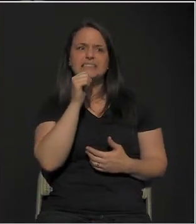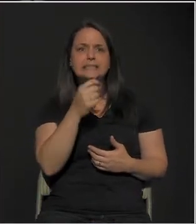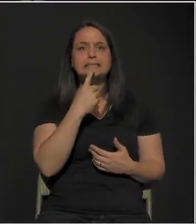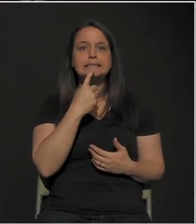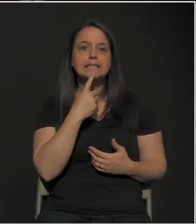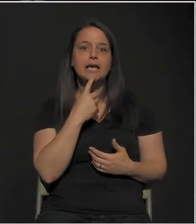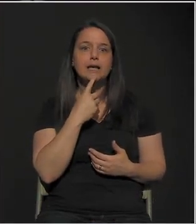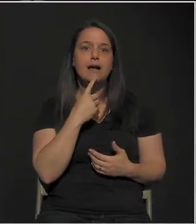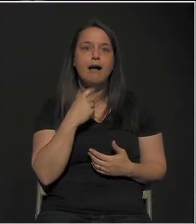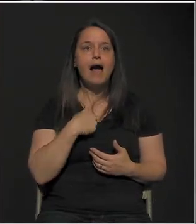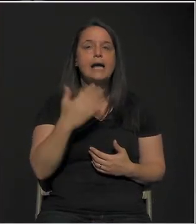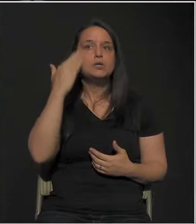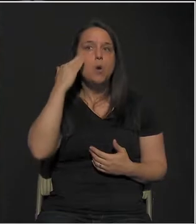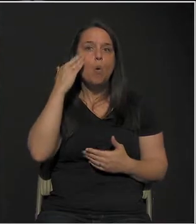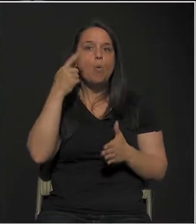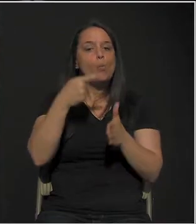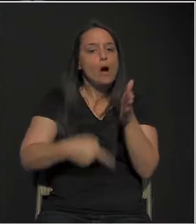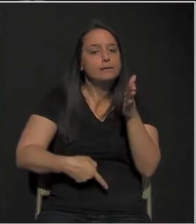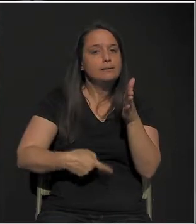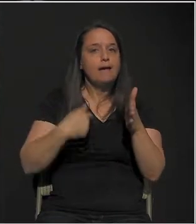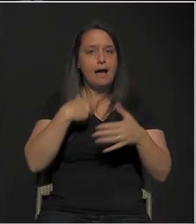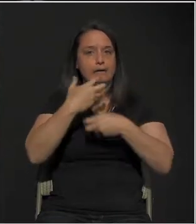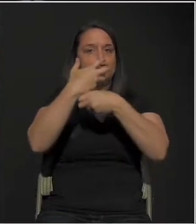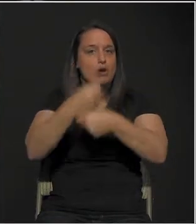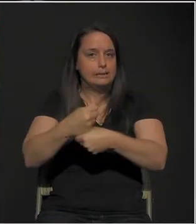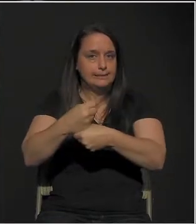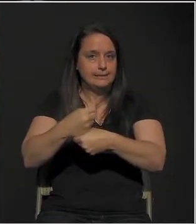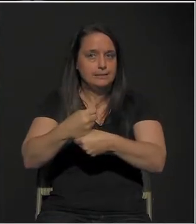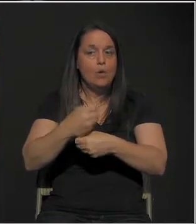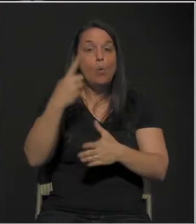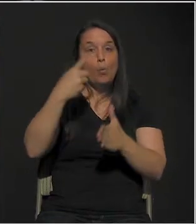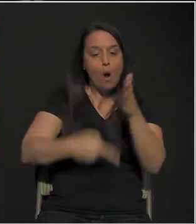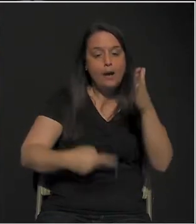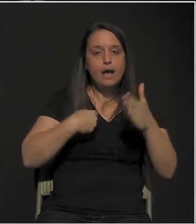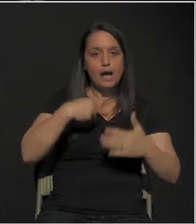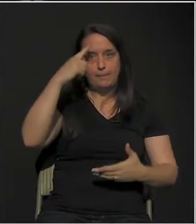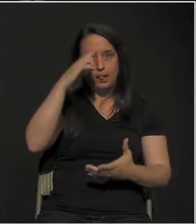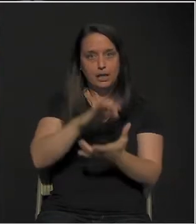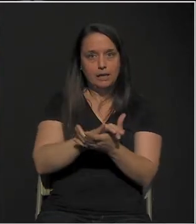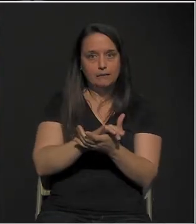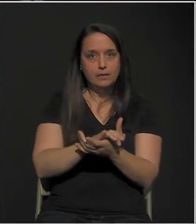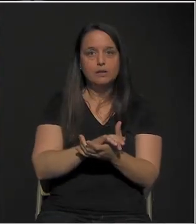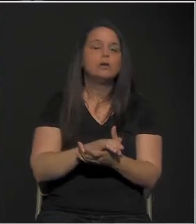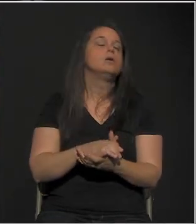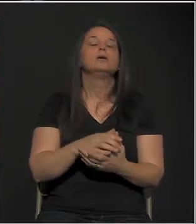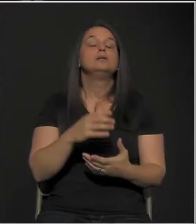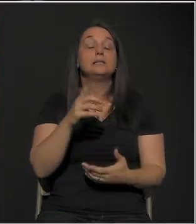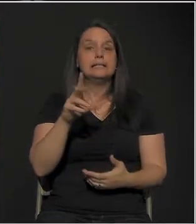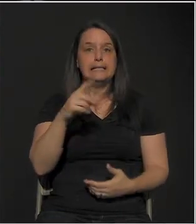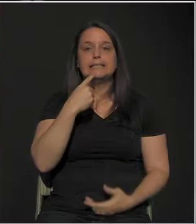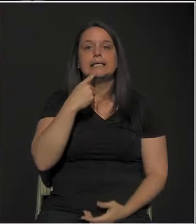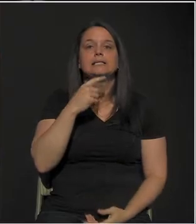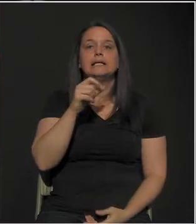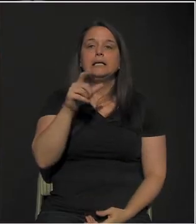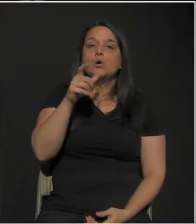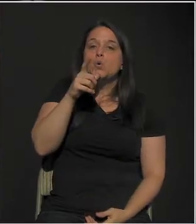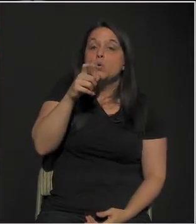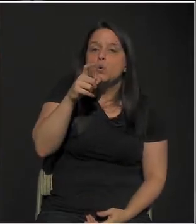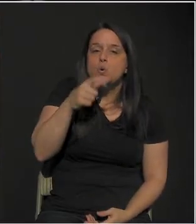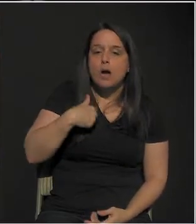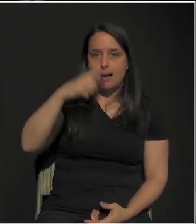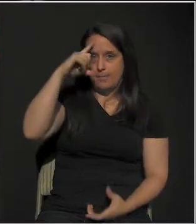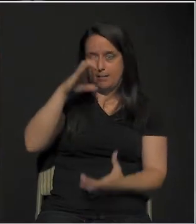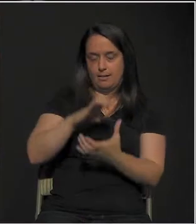know what I trust. I know what I believe. No, it says, I know in whom I believe. I know